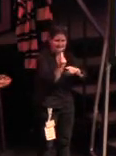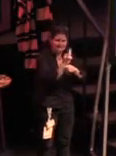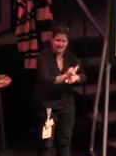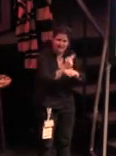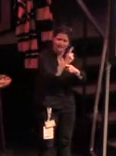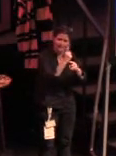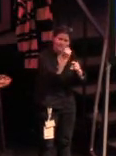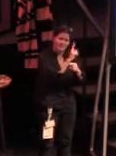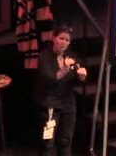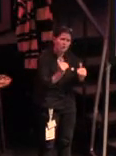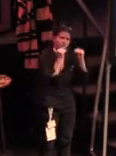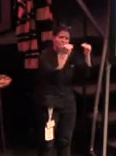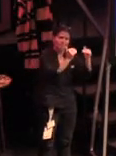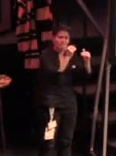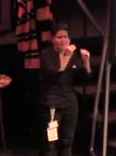true.